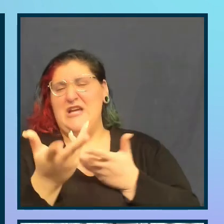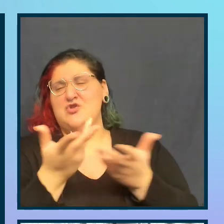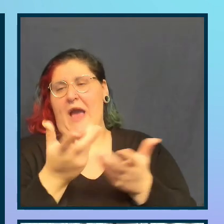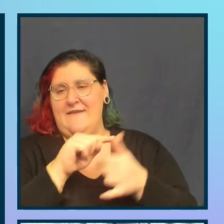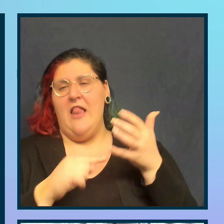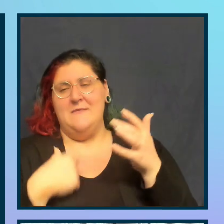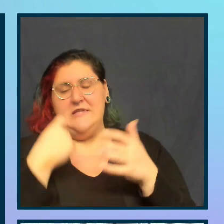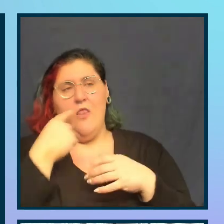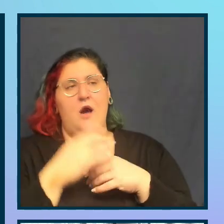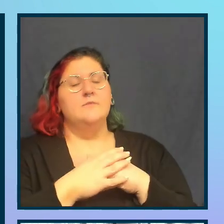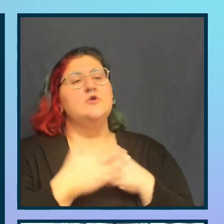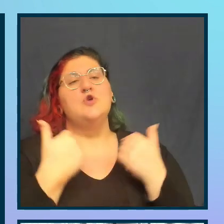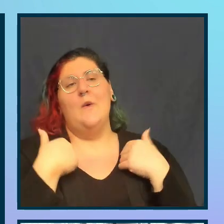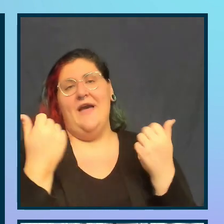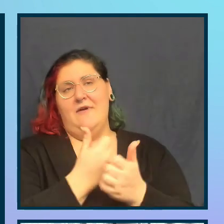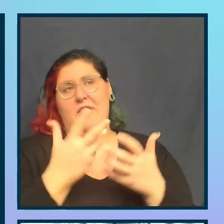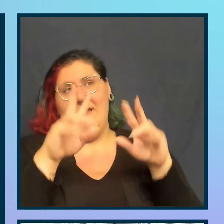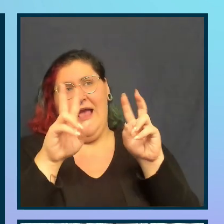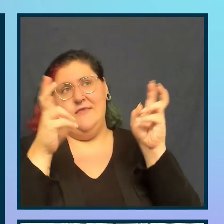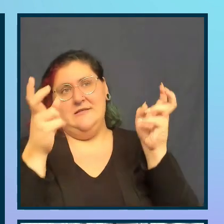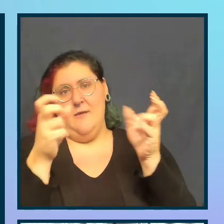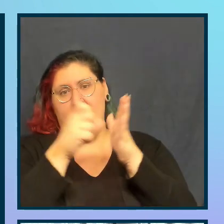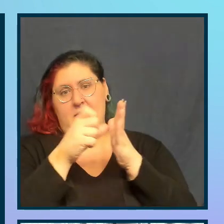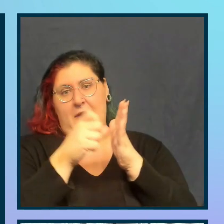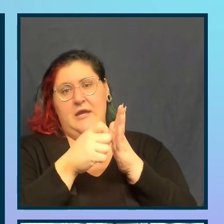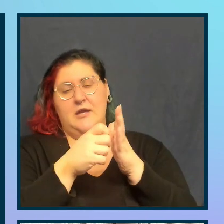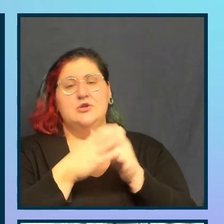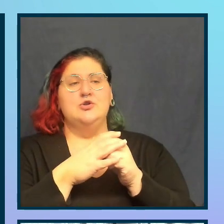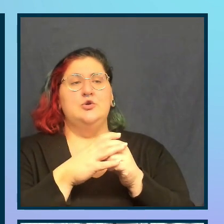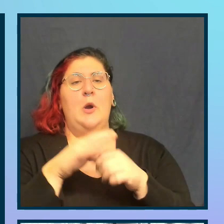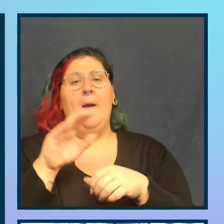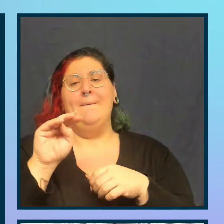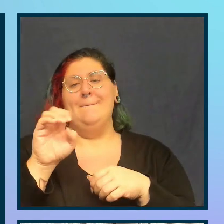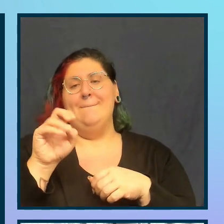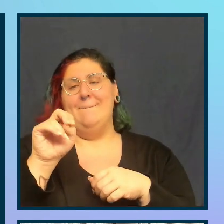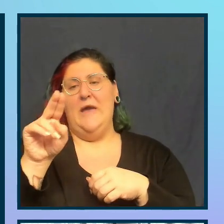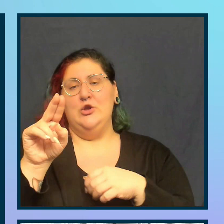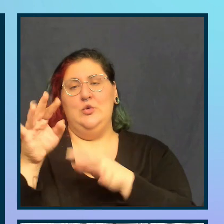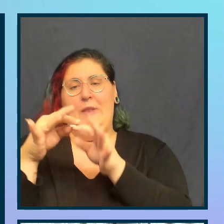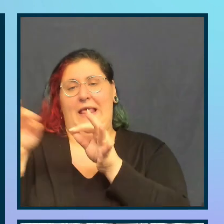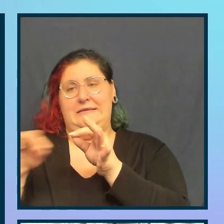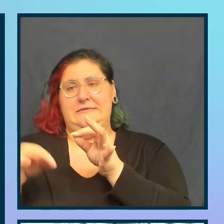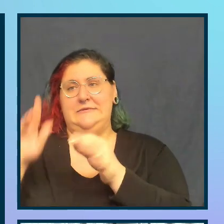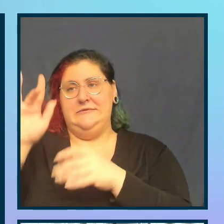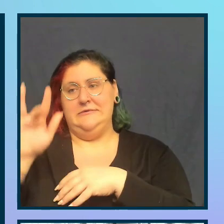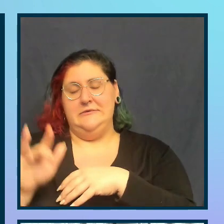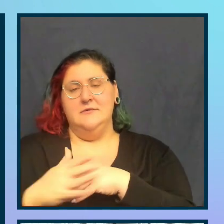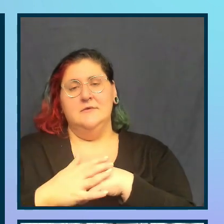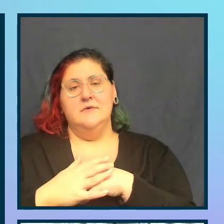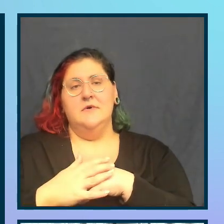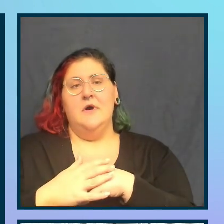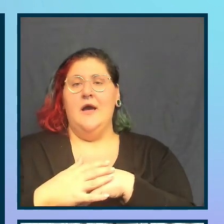top of the page, we have our menu links, start your order, menu and special. Below the what's popular section, we